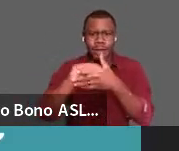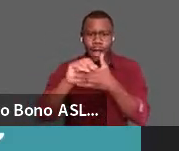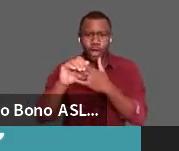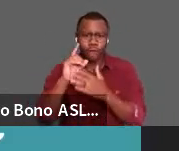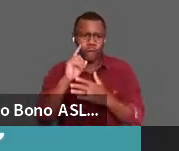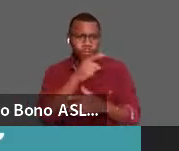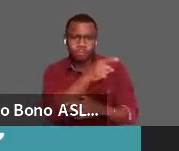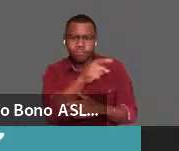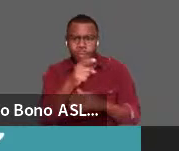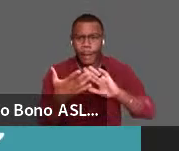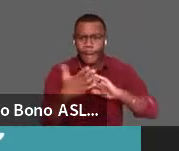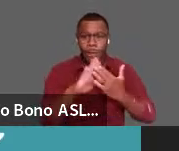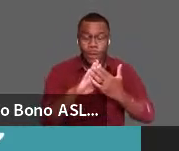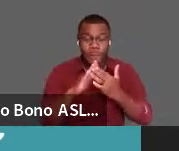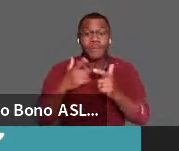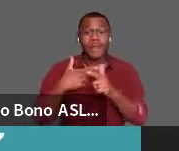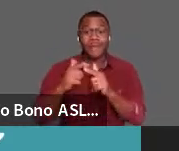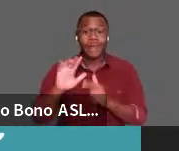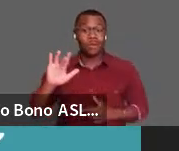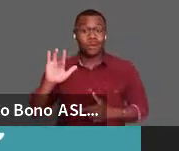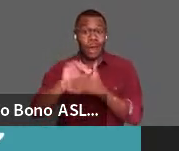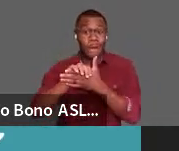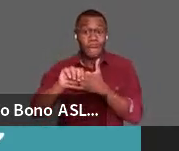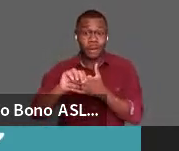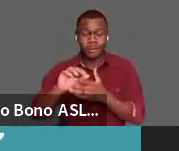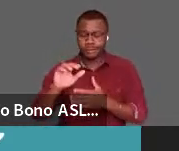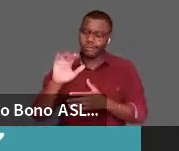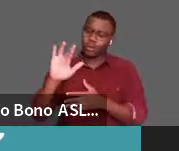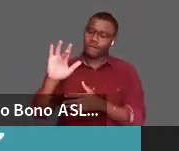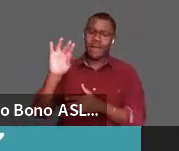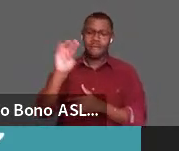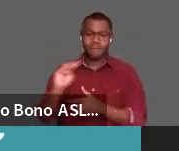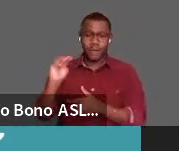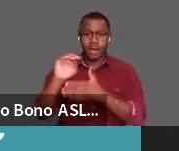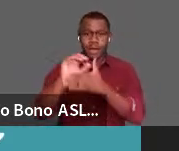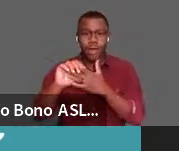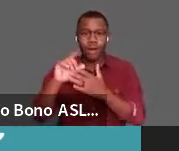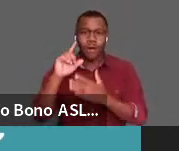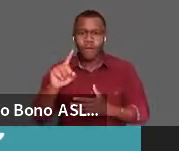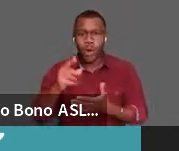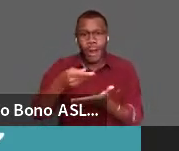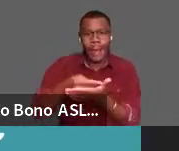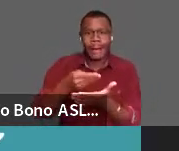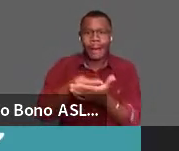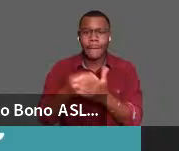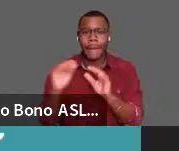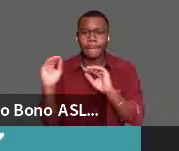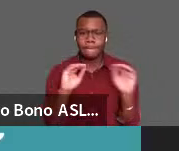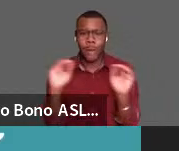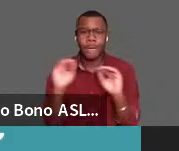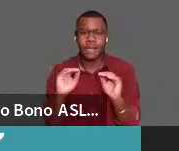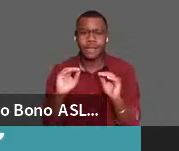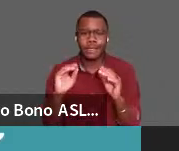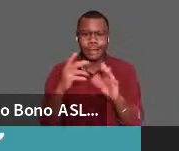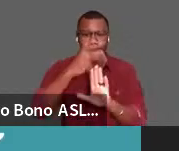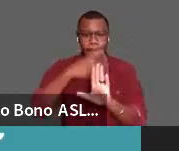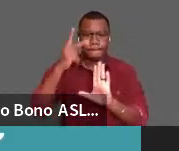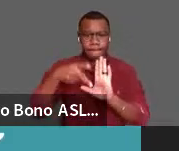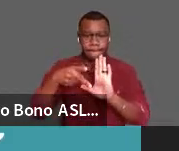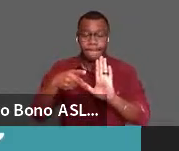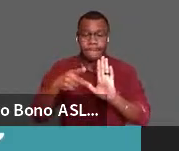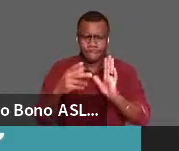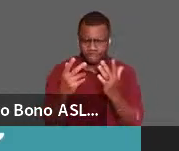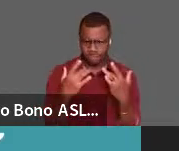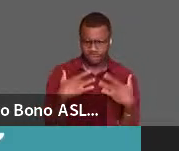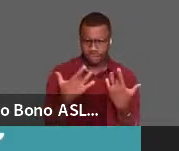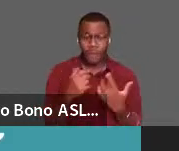another $25 million that we got allocated for our economic mobility initiative. And that initiative targets women and people